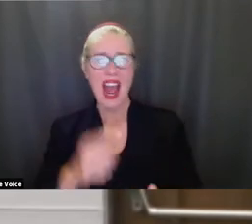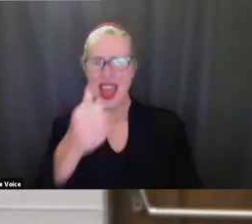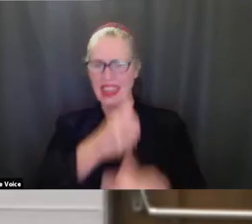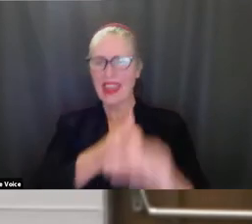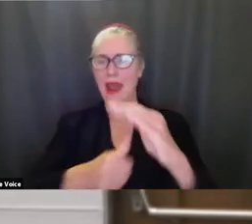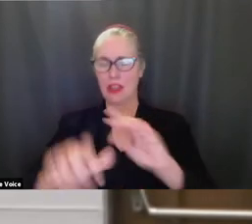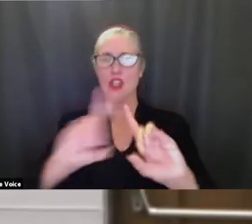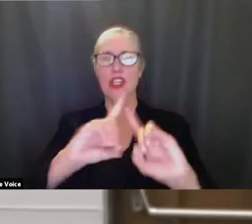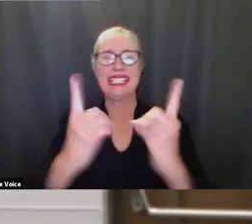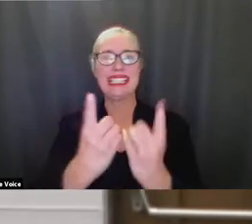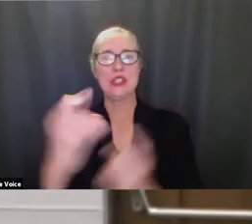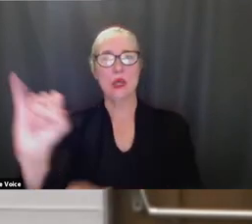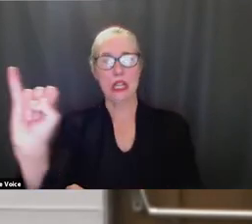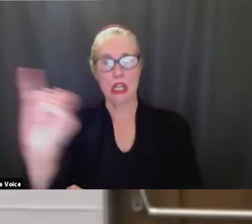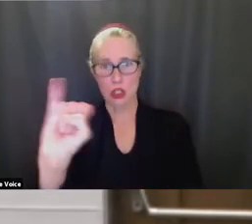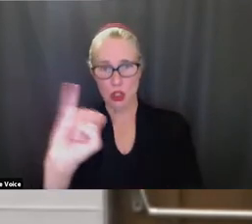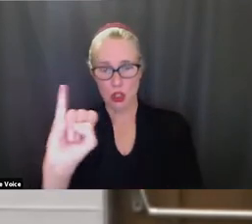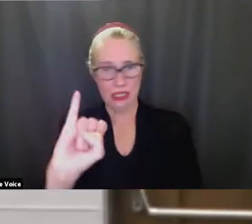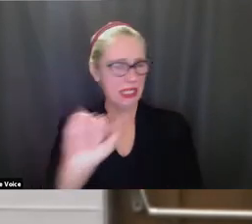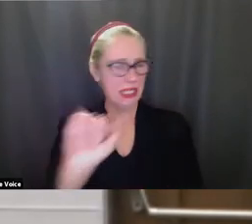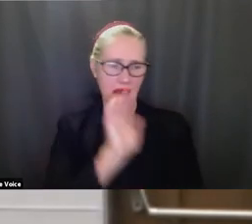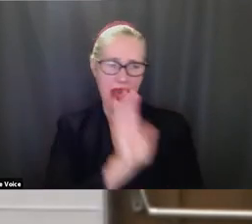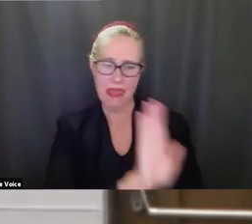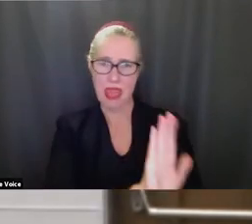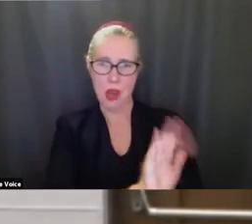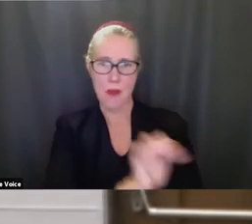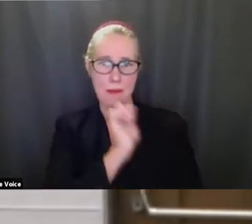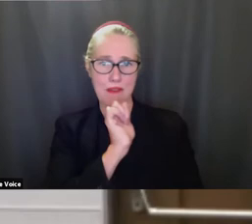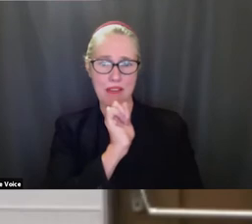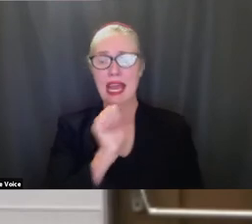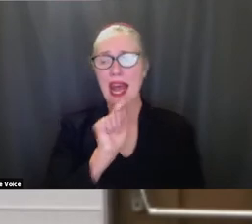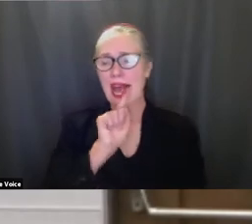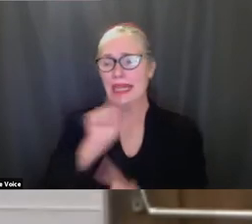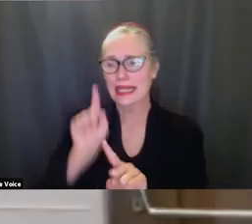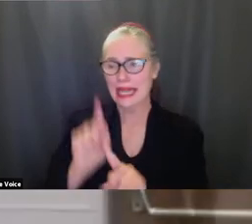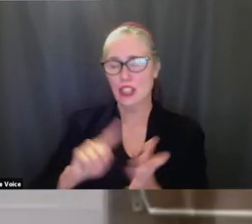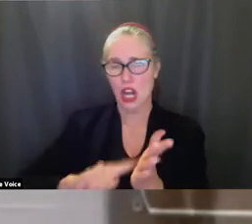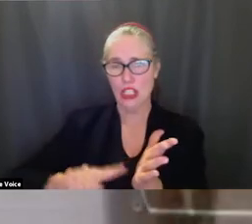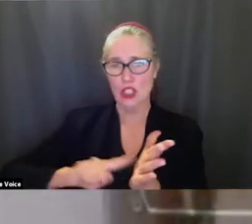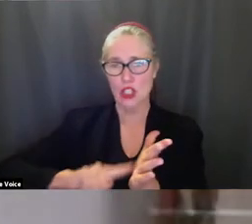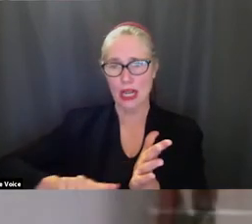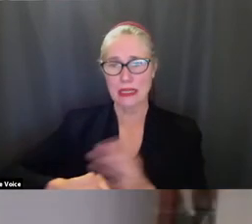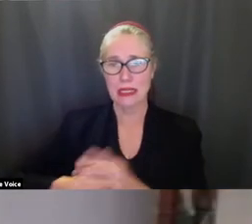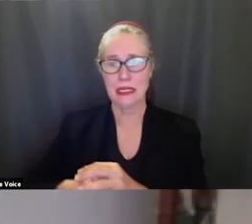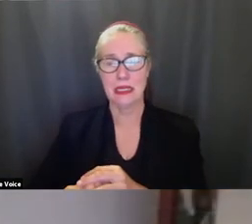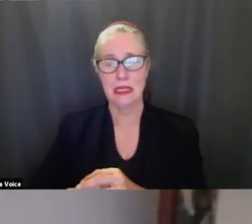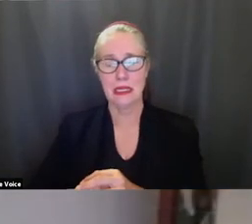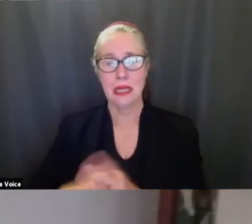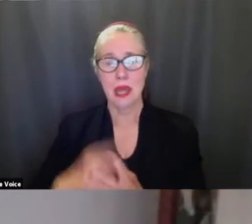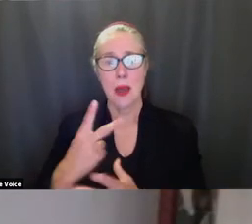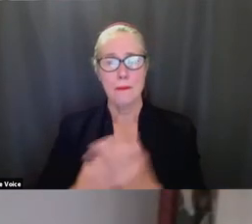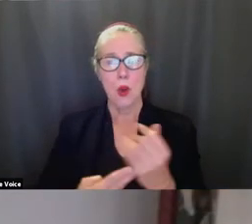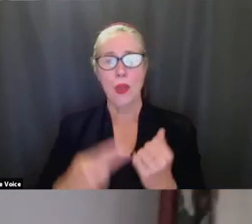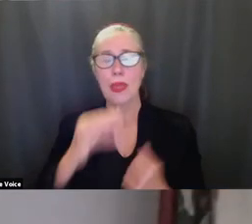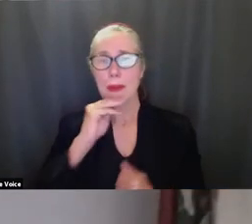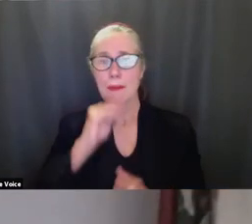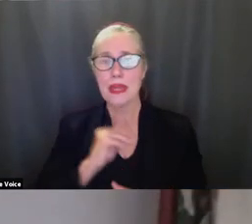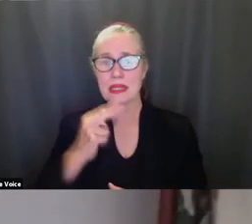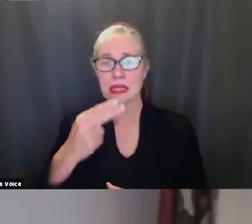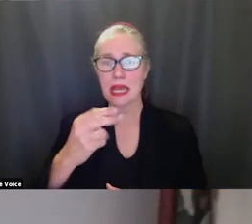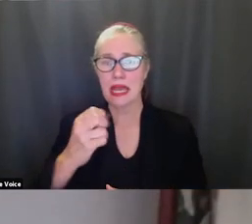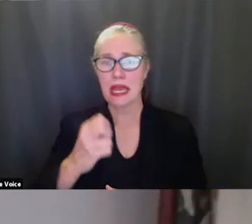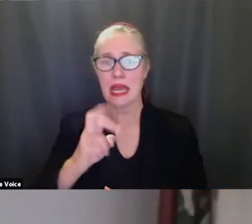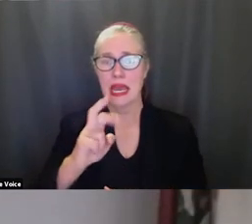coverage yeah not their own i can answer that i did check both mrs hernandez and i did check and sisk is covering the